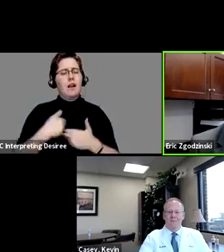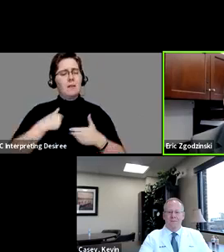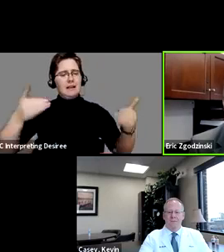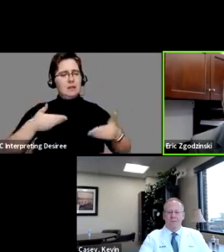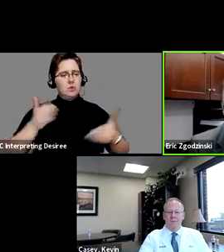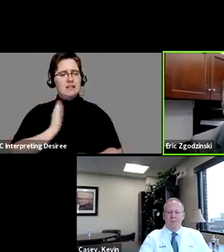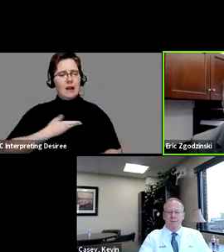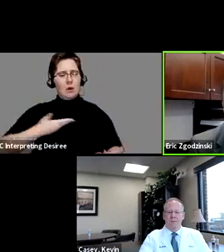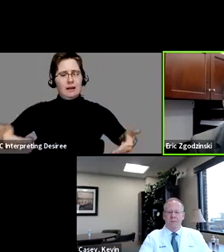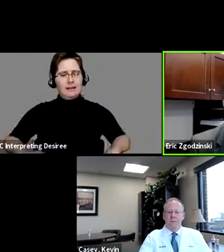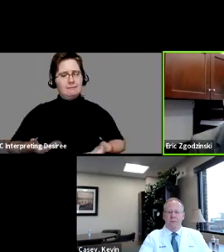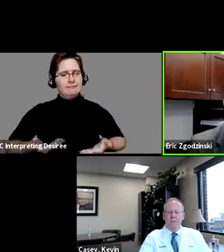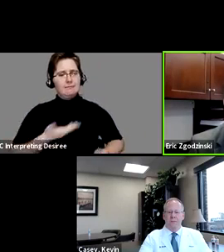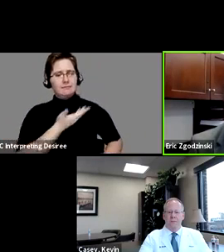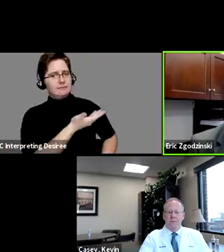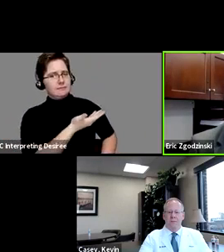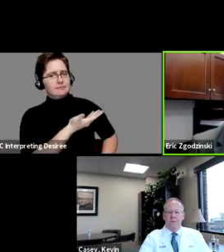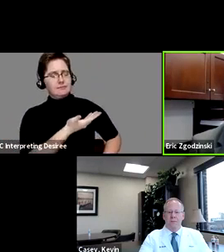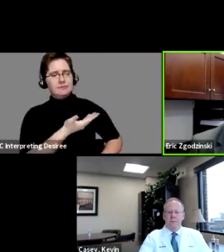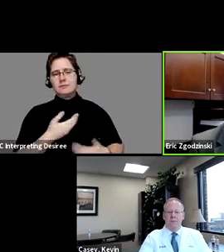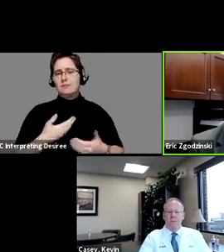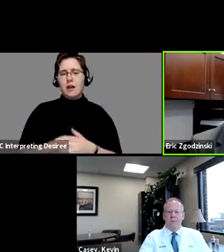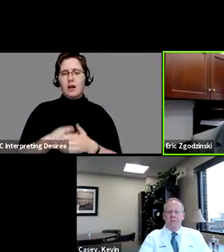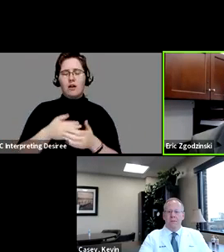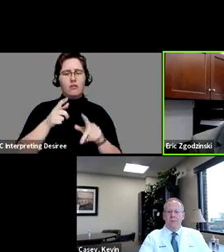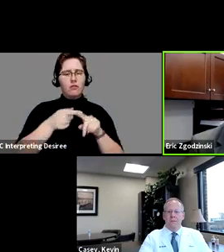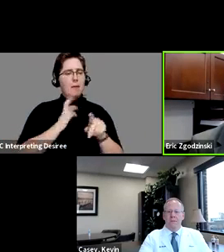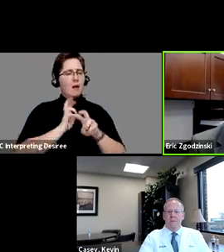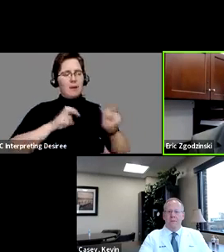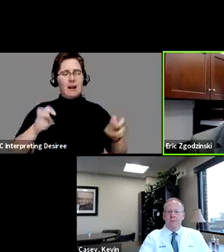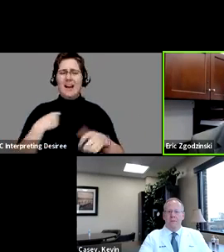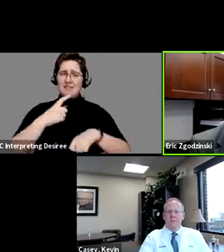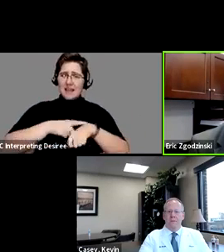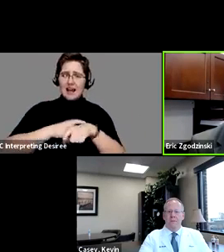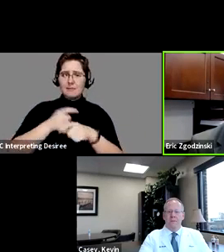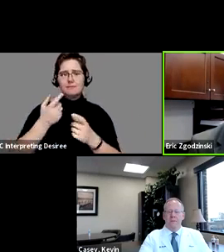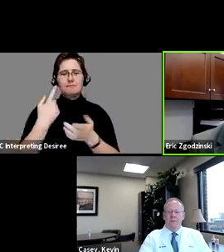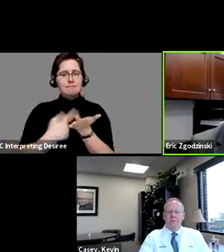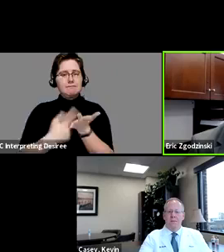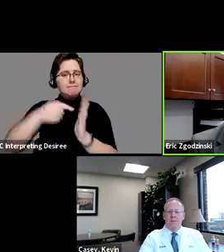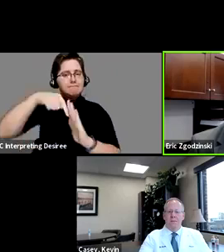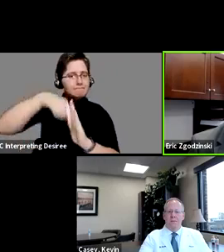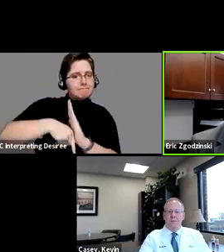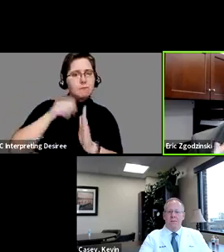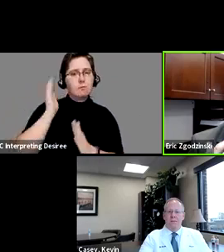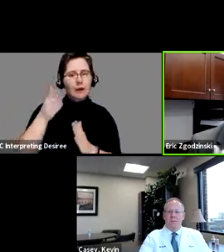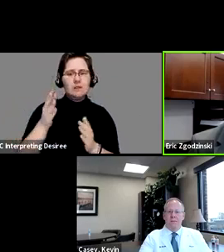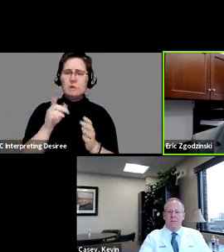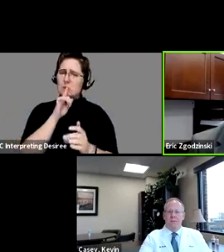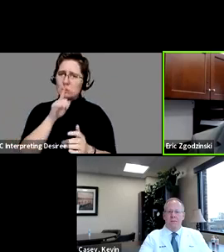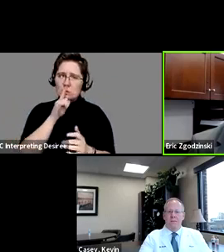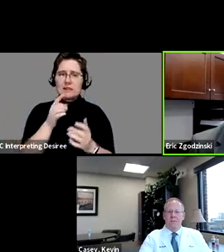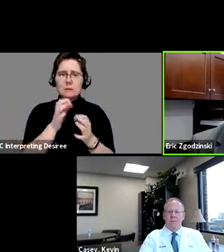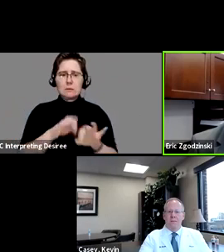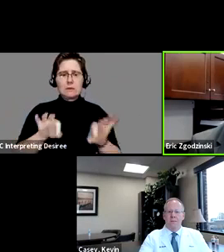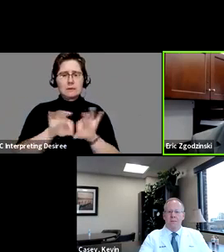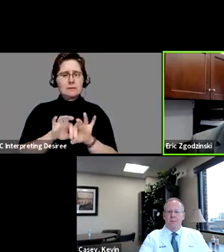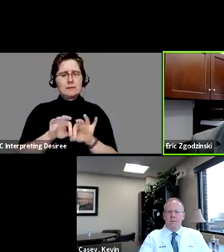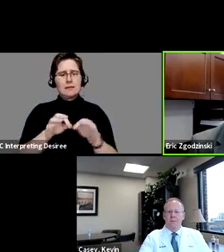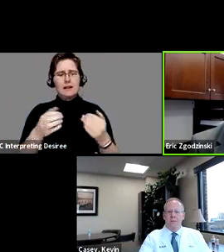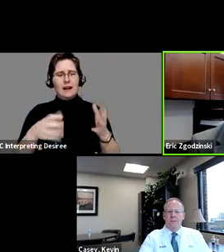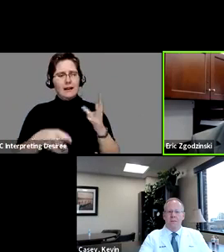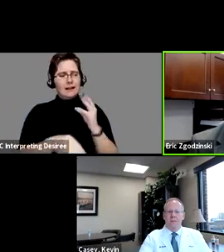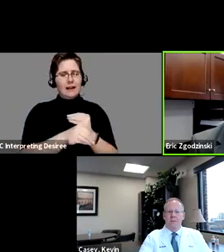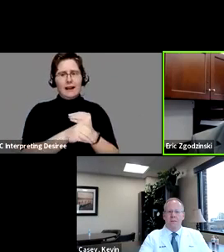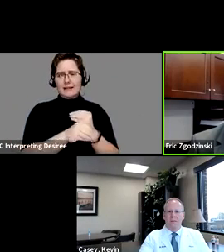today for our panel. We're going to take some time today and probably go into some detail. And so it was very important to, again, add